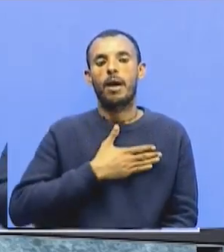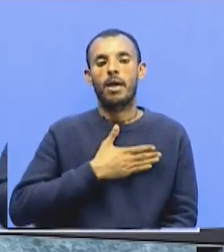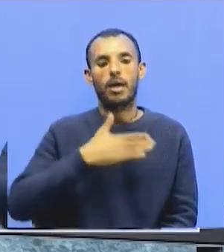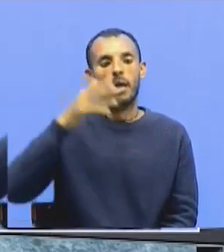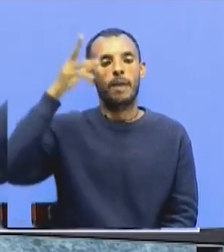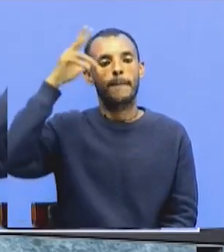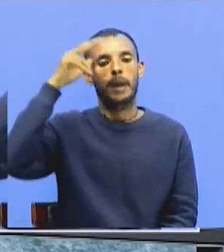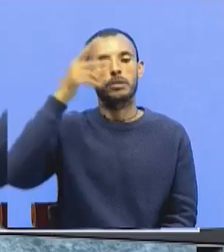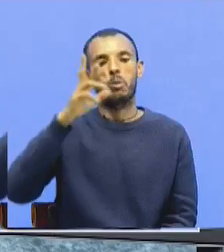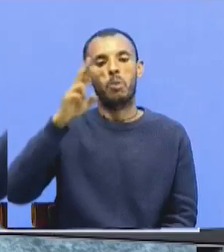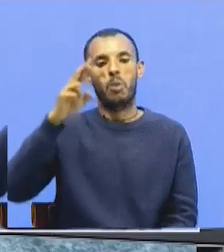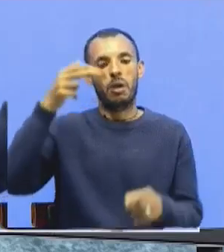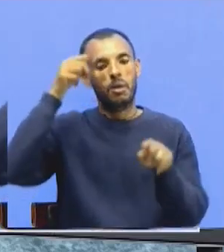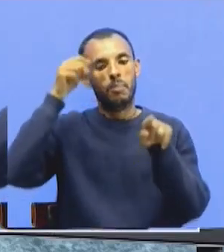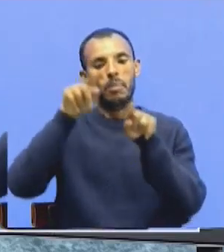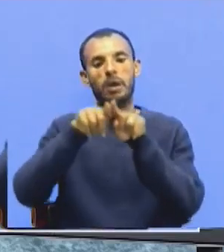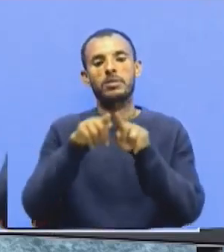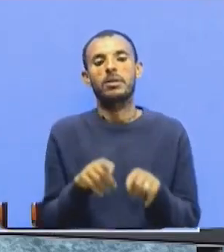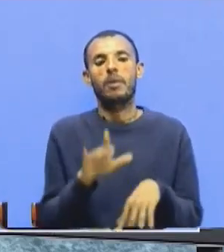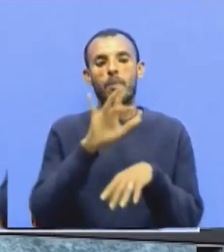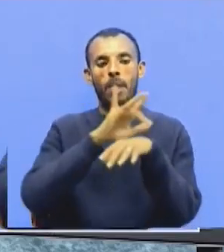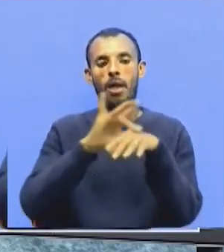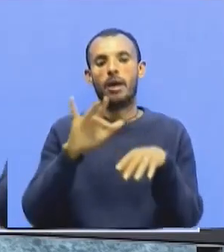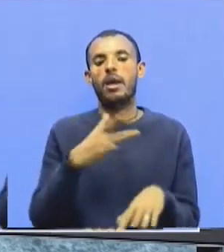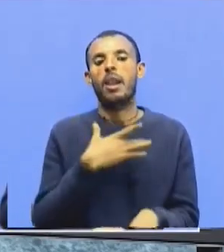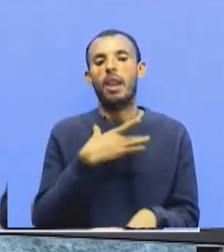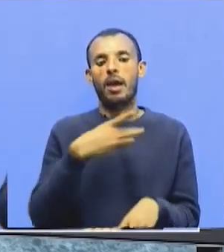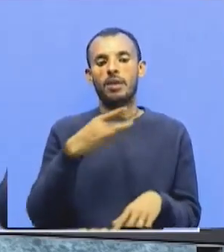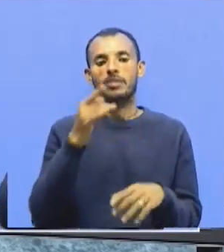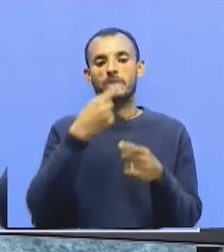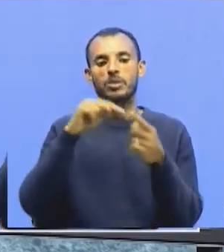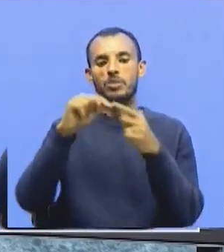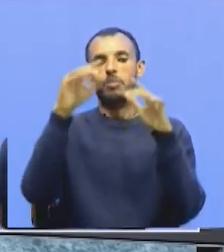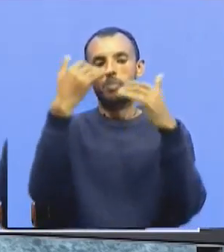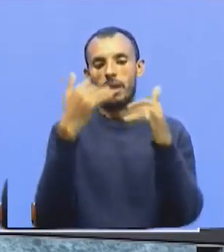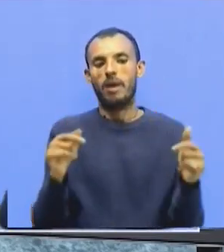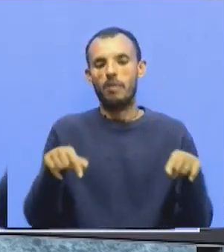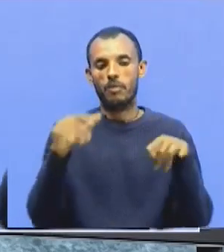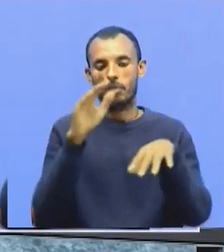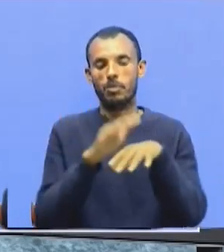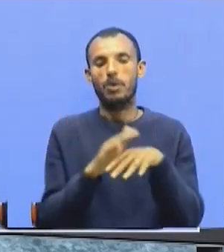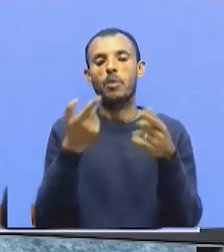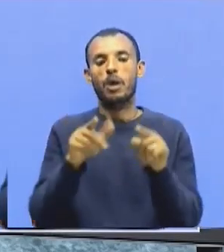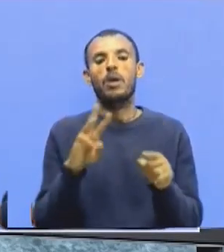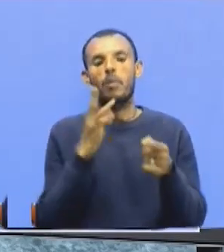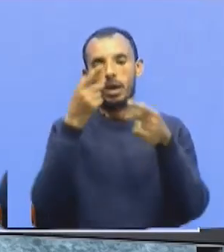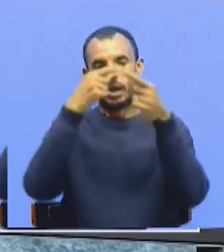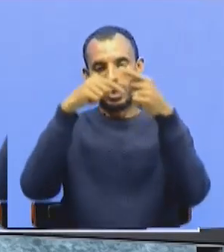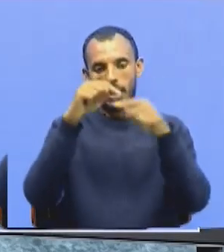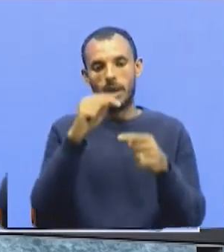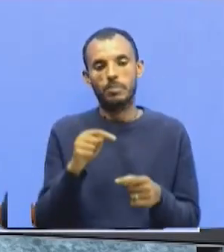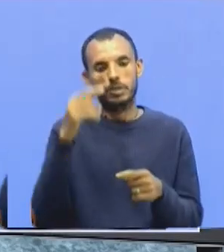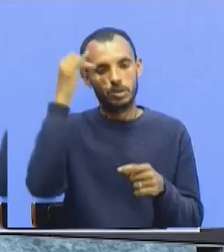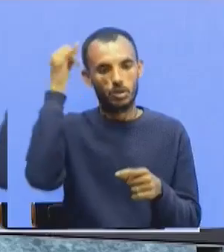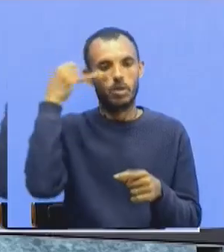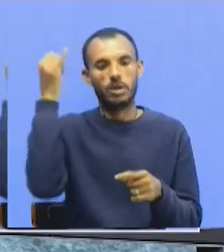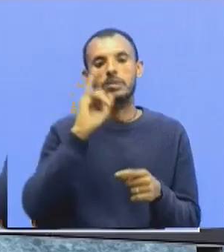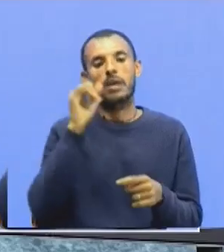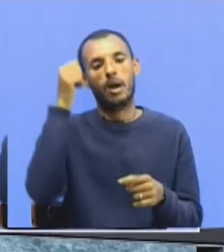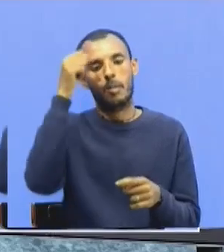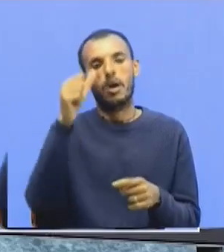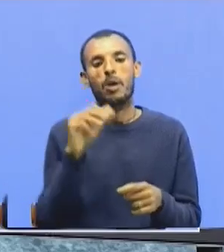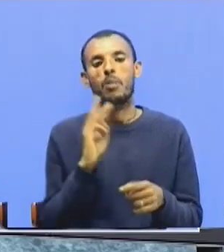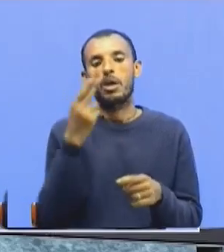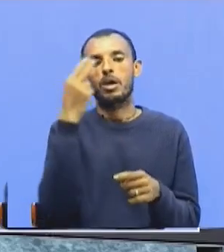John is my brother. Blank likes to play football. So when we come to John, John is a boy, so we can use the